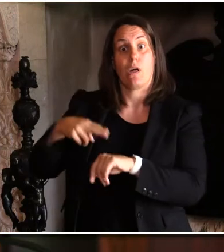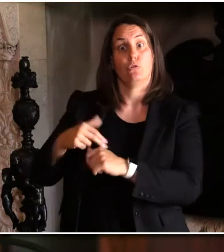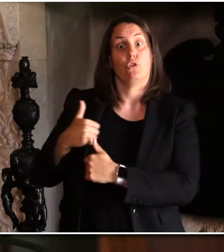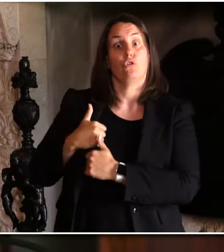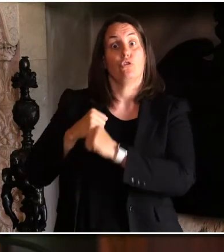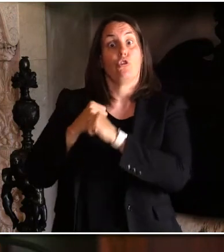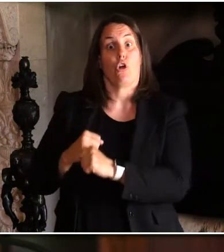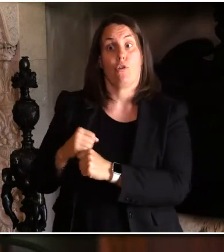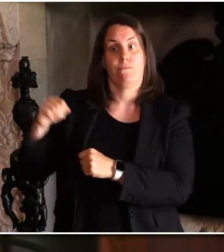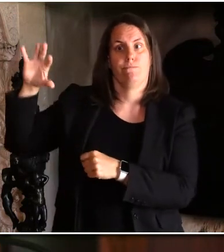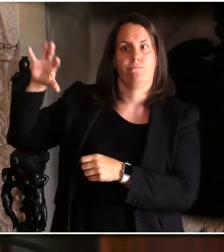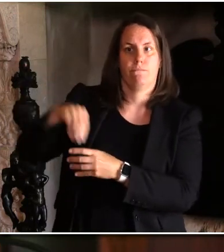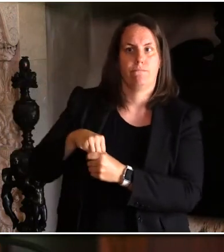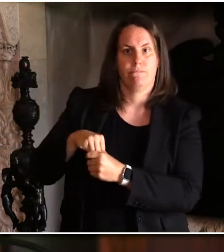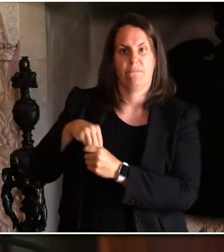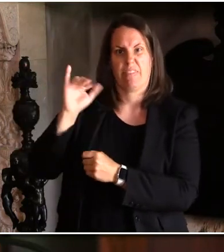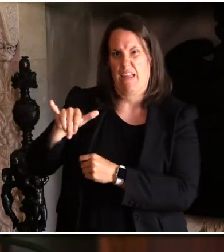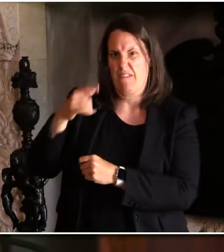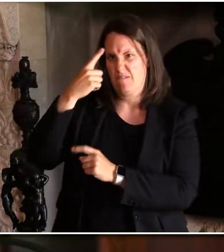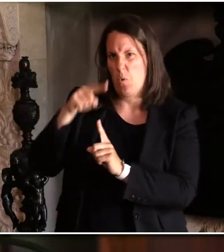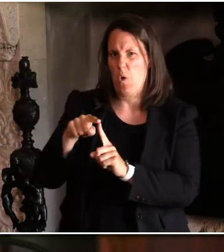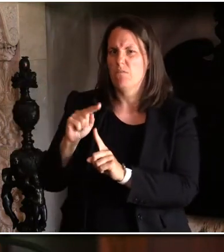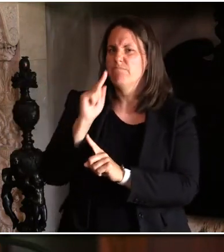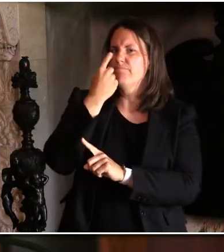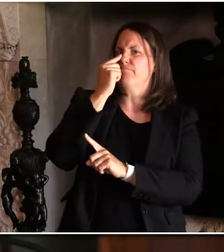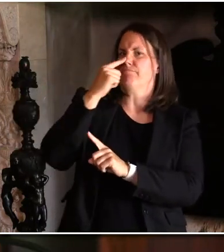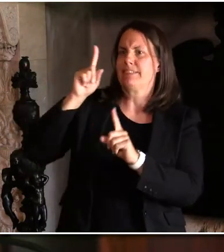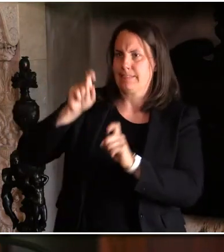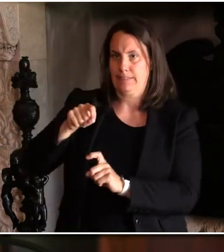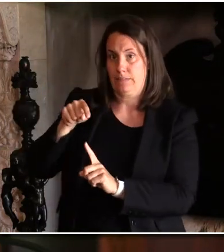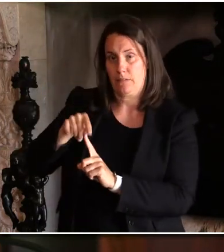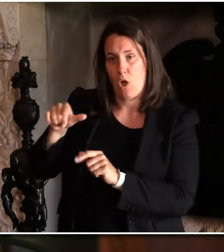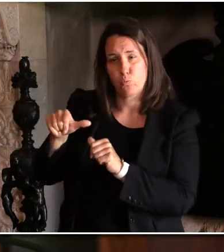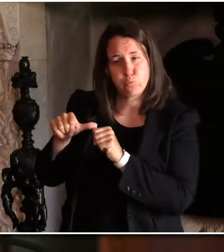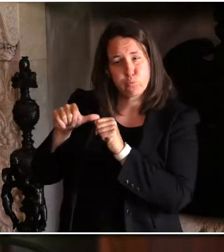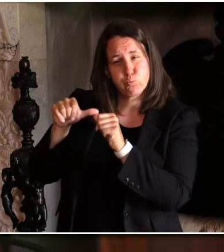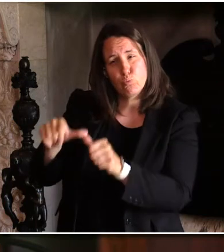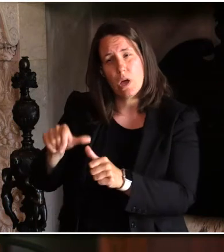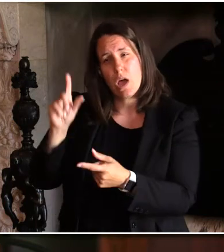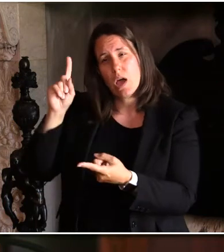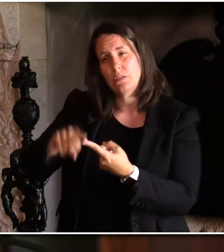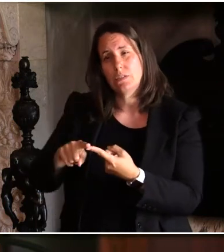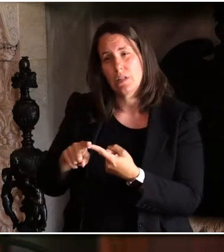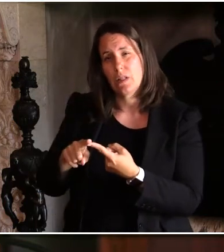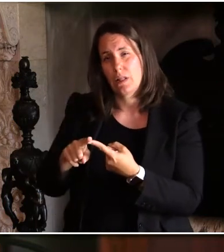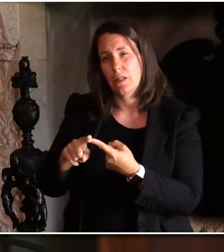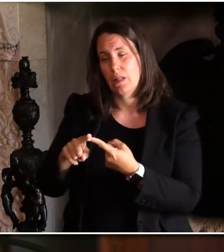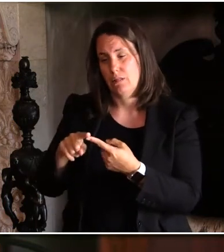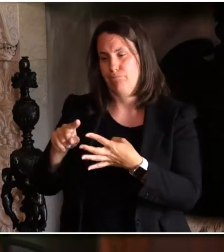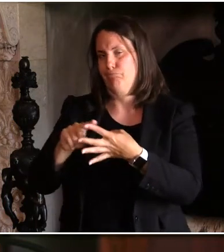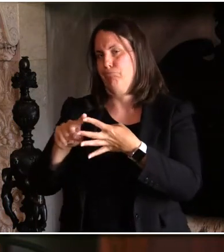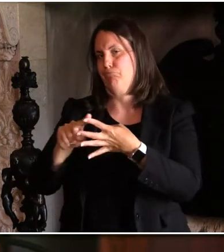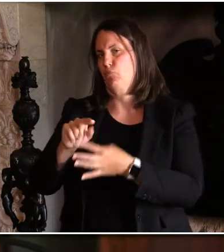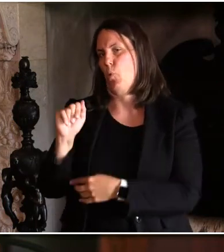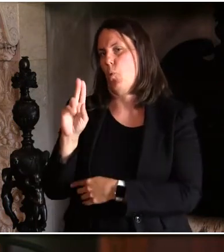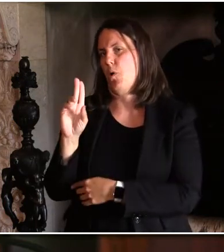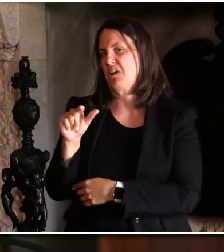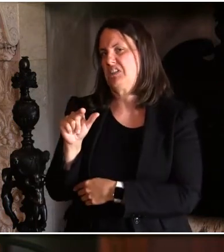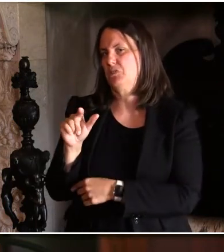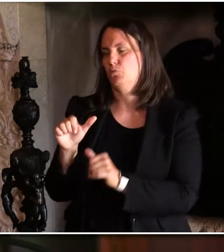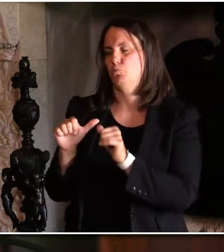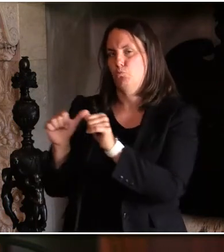specimen collection in these community testing sites goes into early August. We are preparing